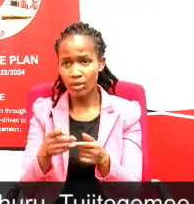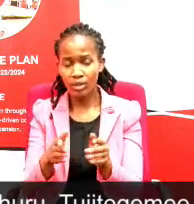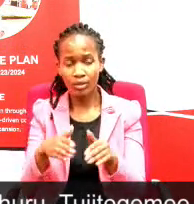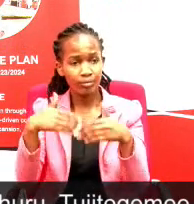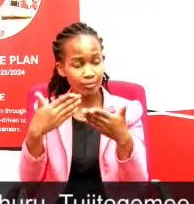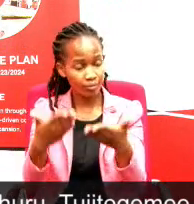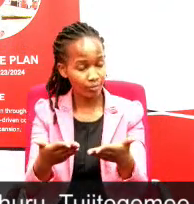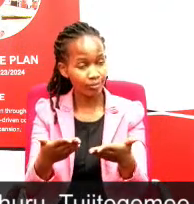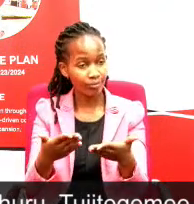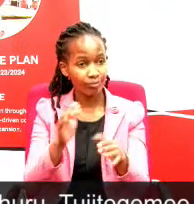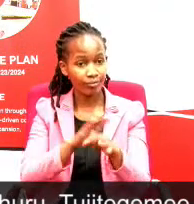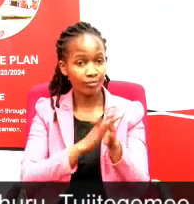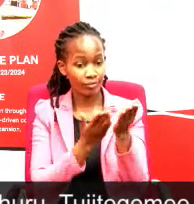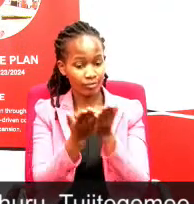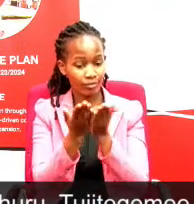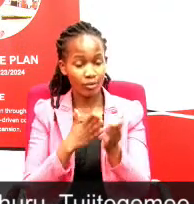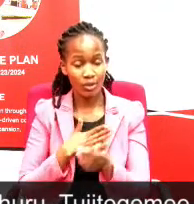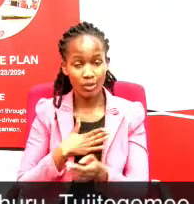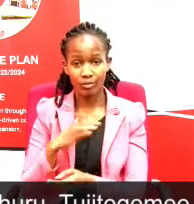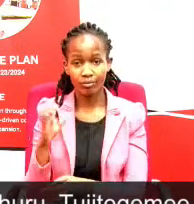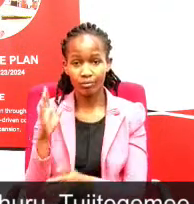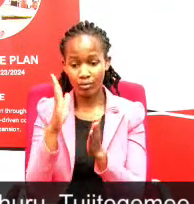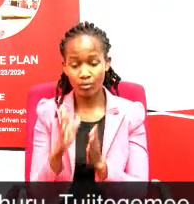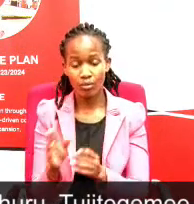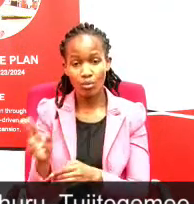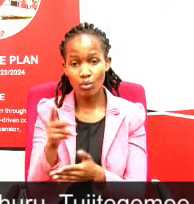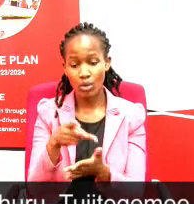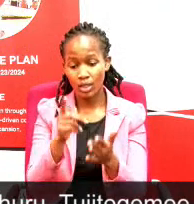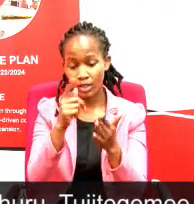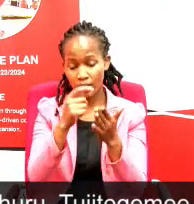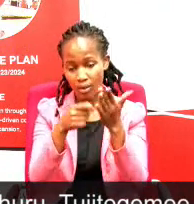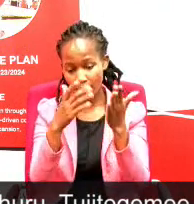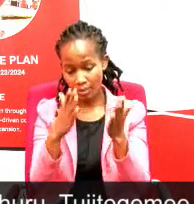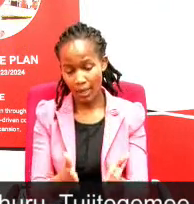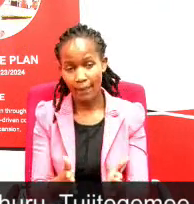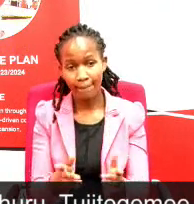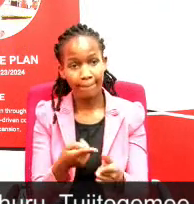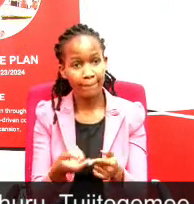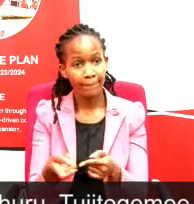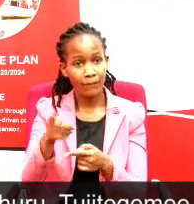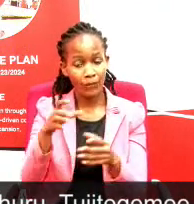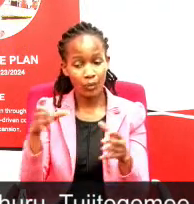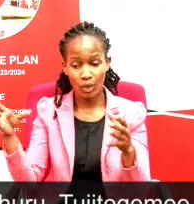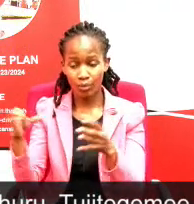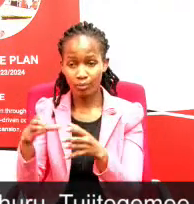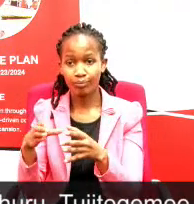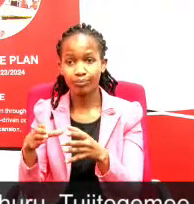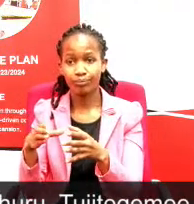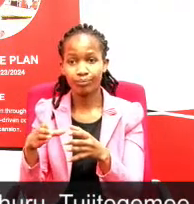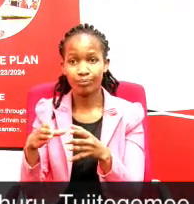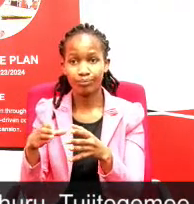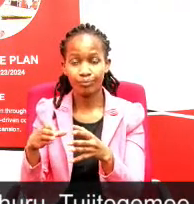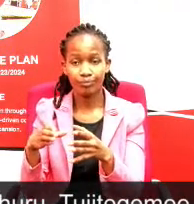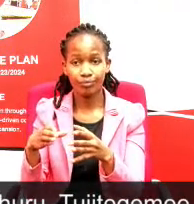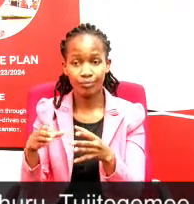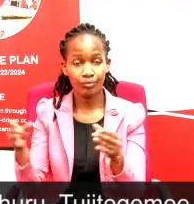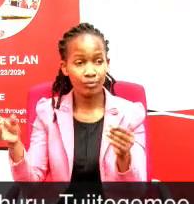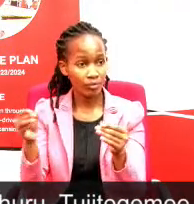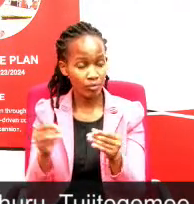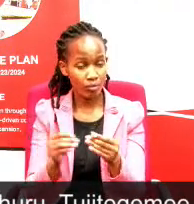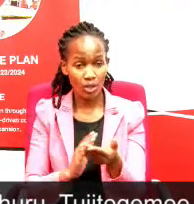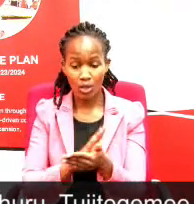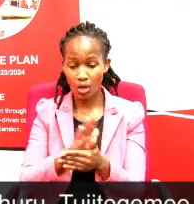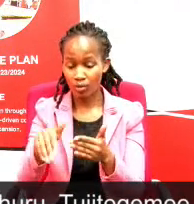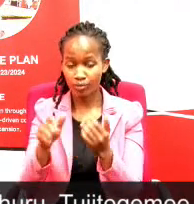deliver exceptional service to our customers, the taxpayers, and extend the community outreach throughout the